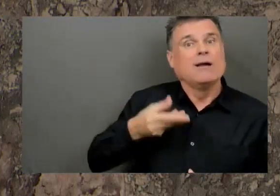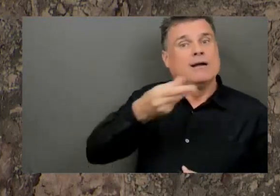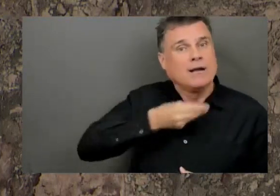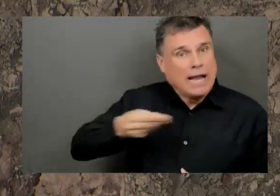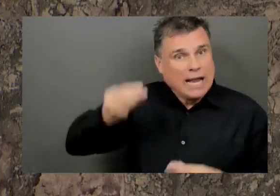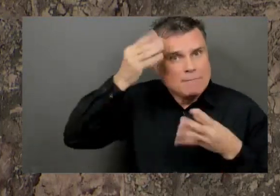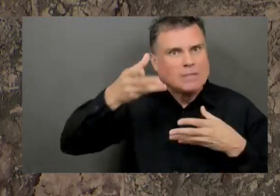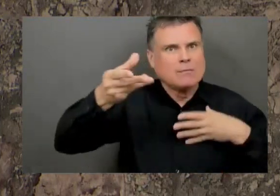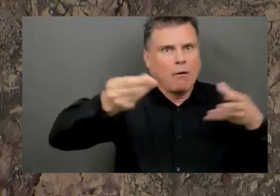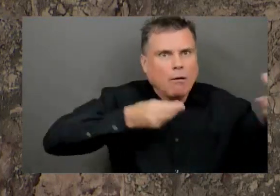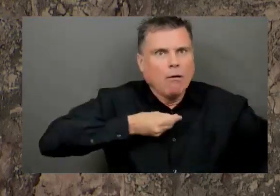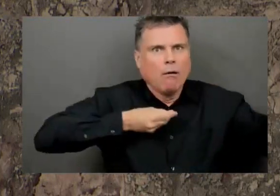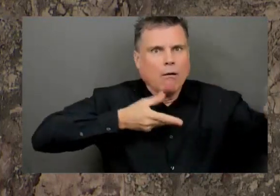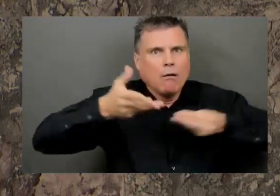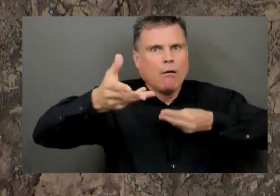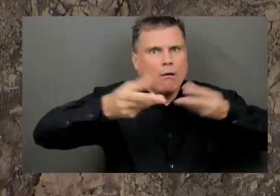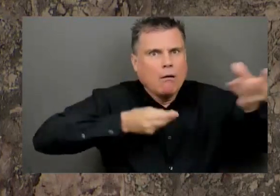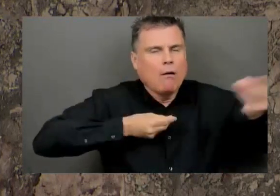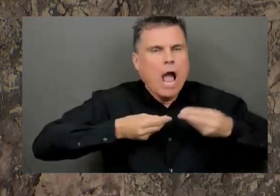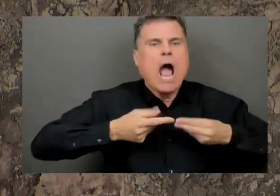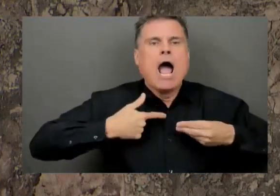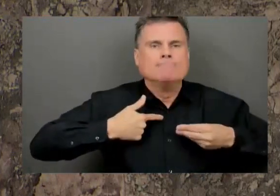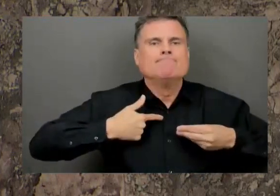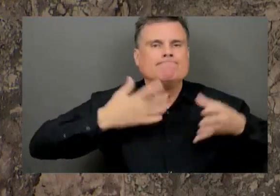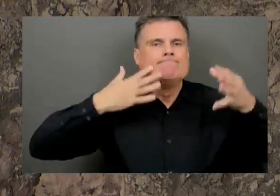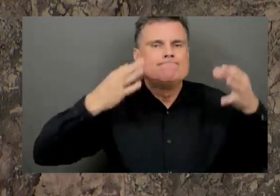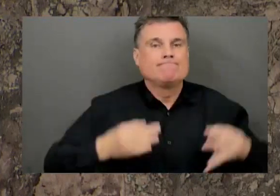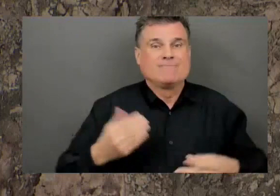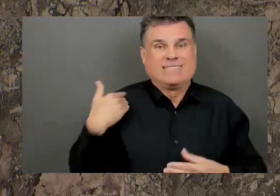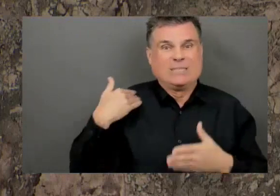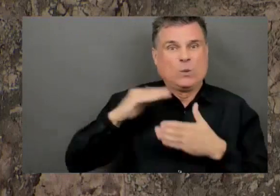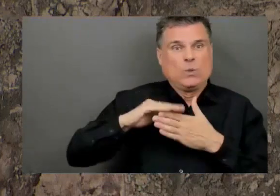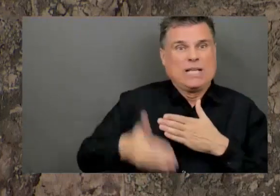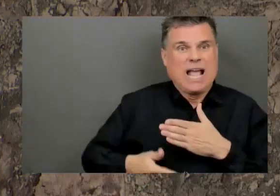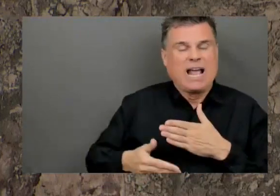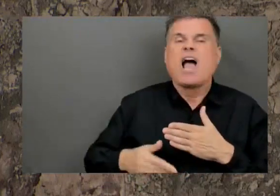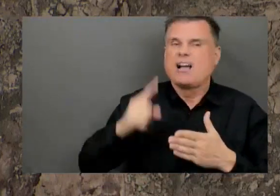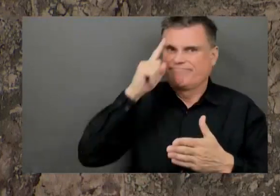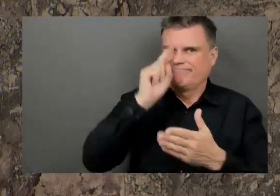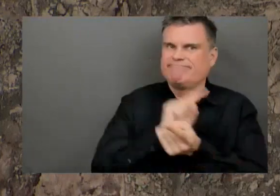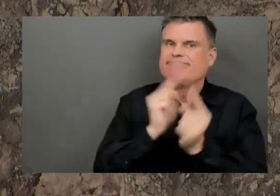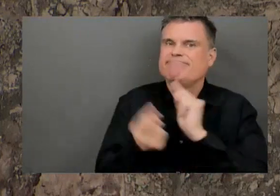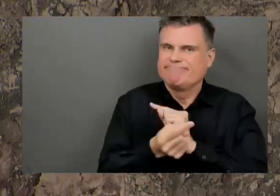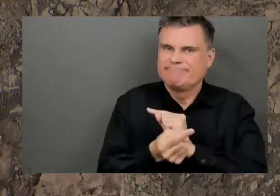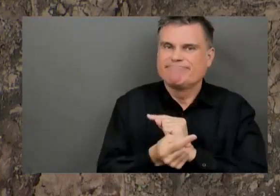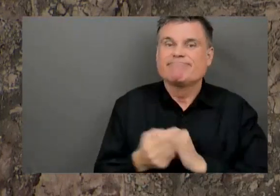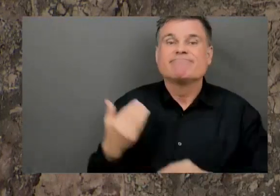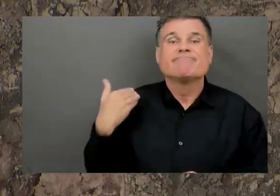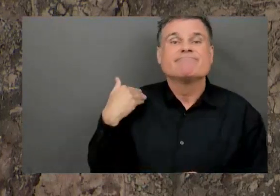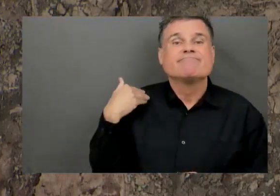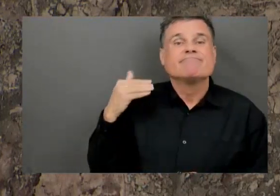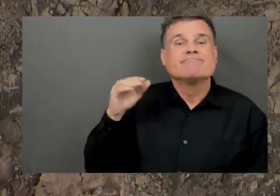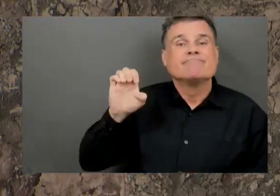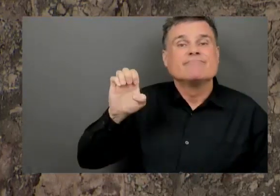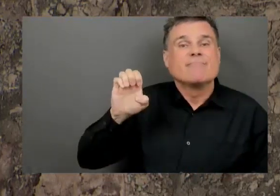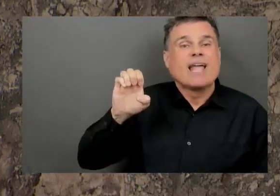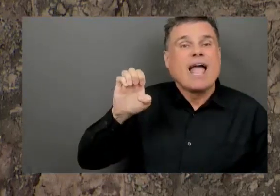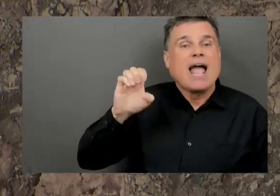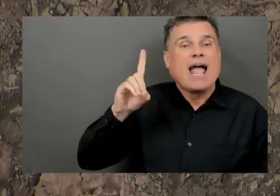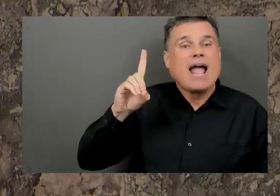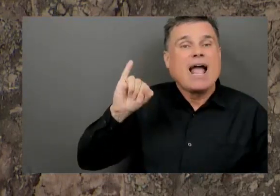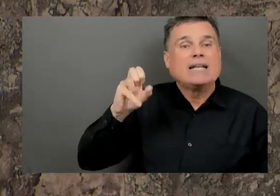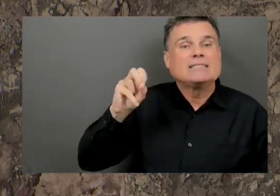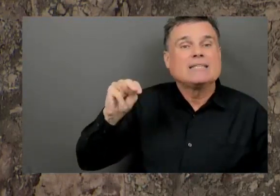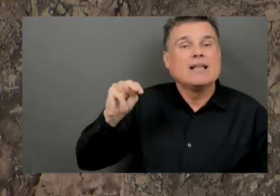supplied to us by Edison Motors, by conversations with MNP, not information that came from anywhere else, including from the other side of the House, Mr.